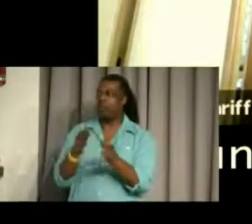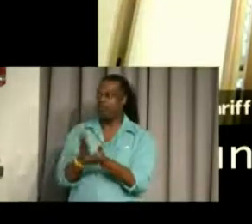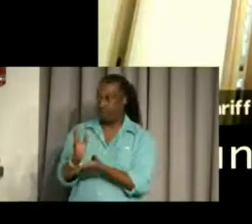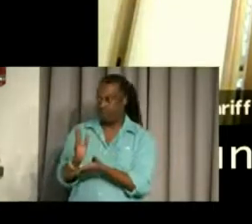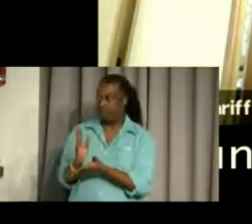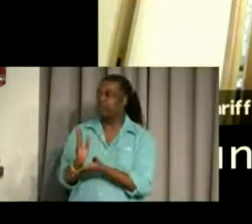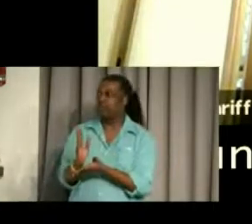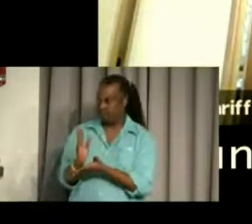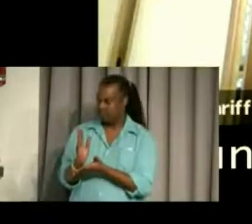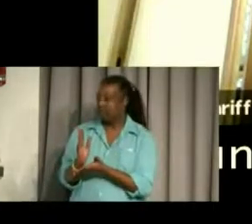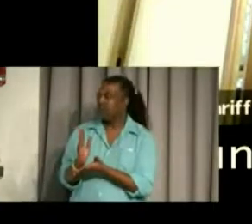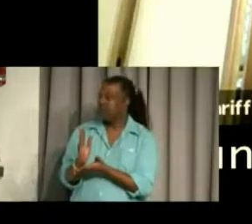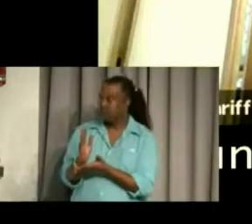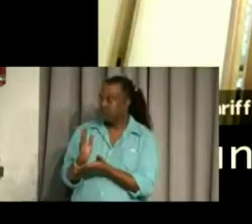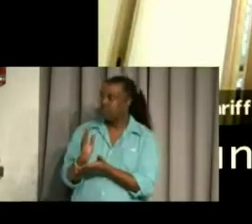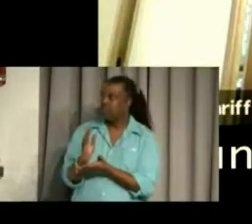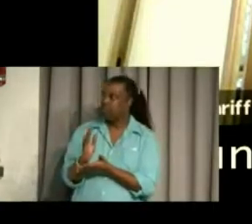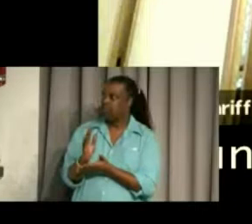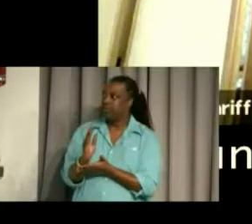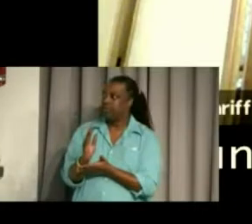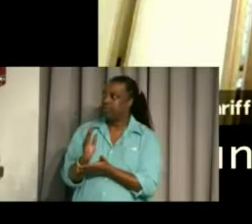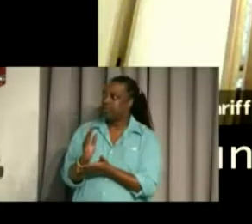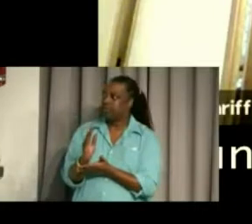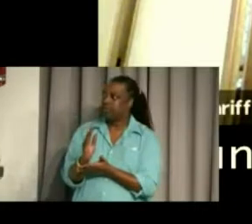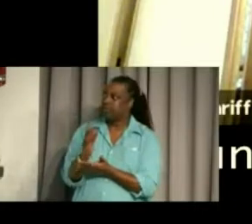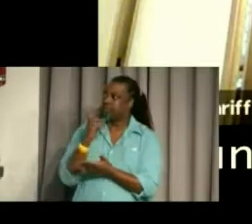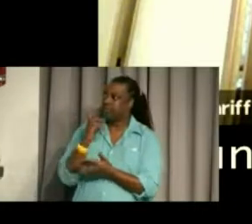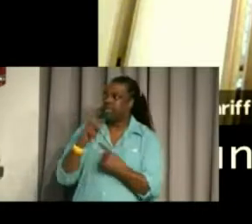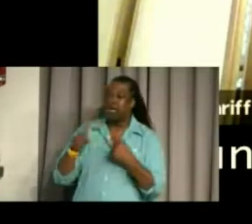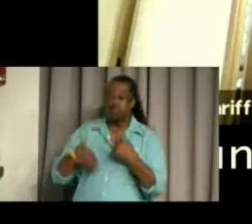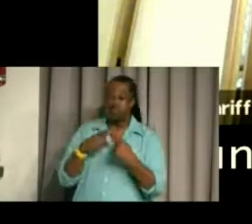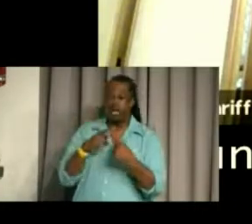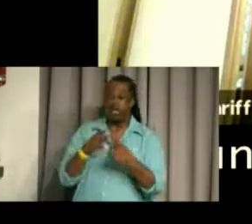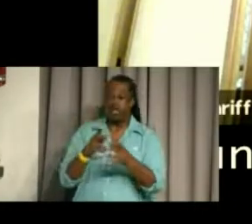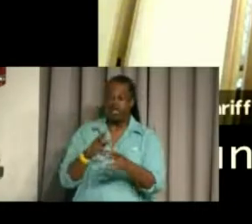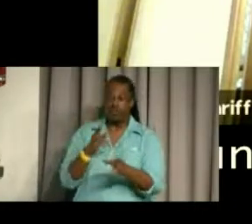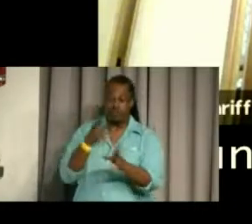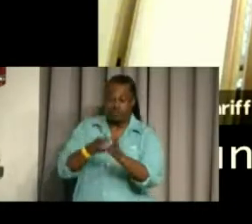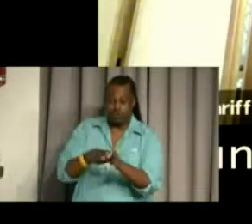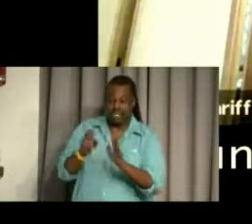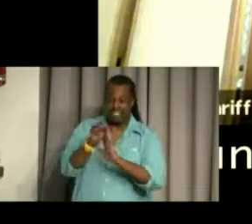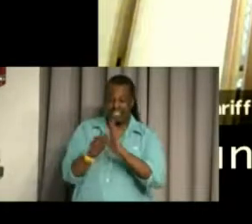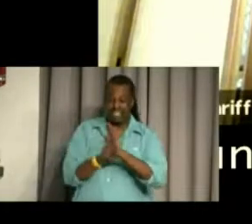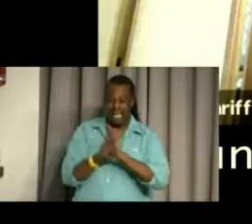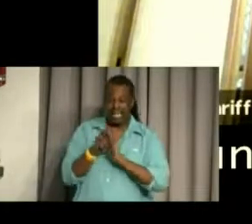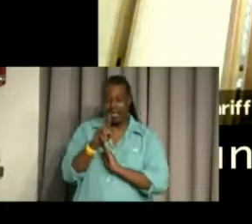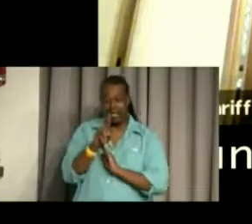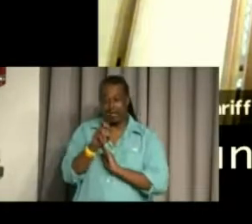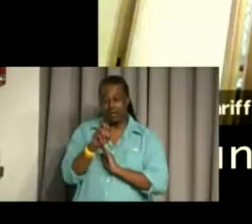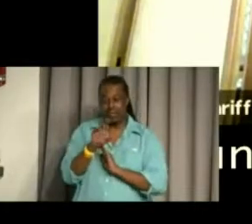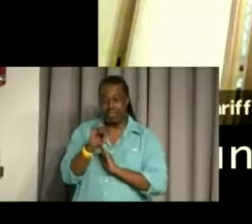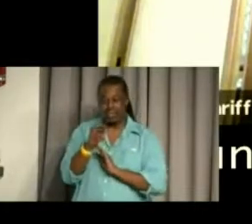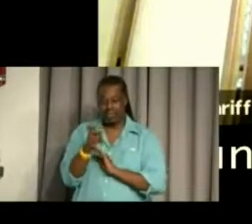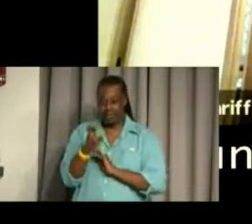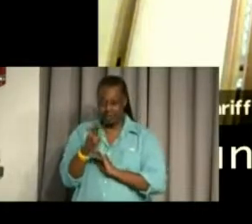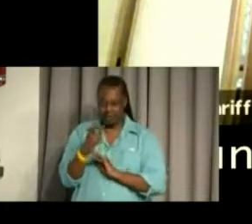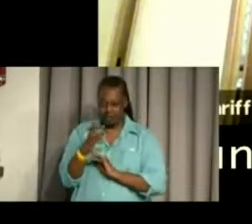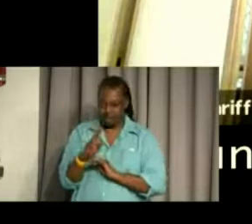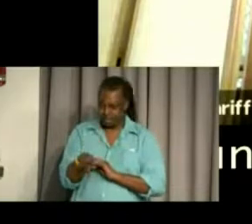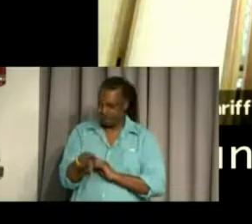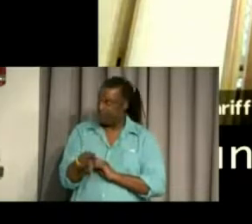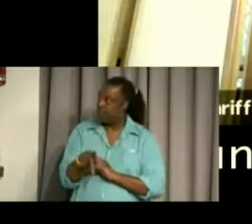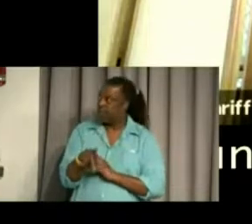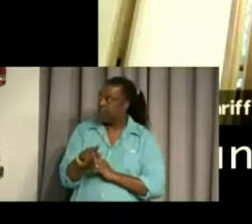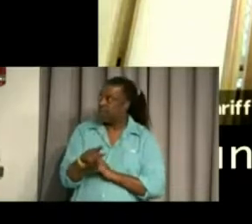because this was a law that once you went into state receivership, the emergency manager replaced